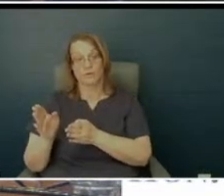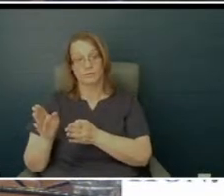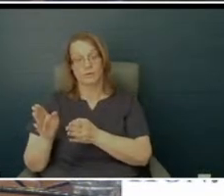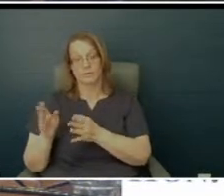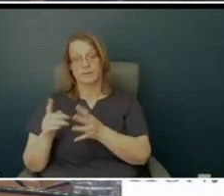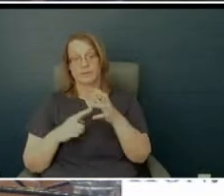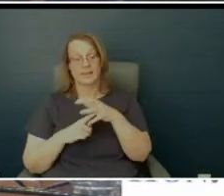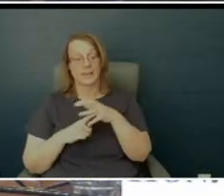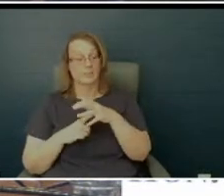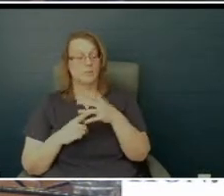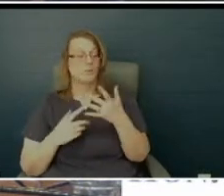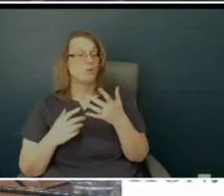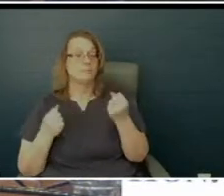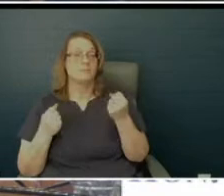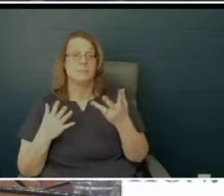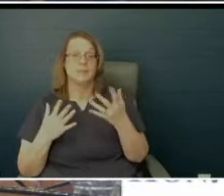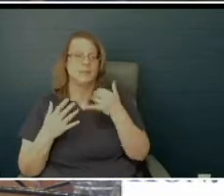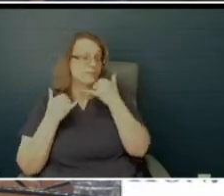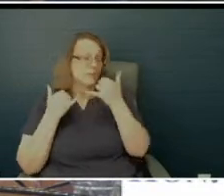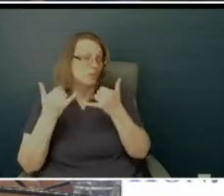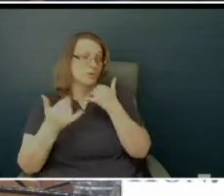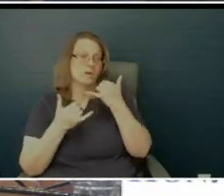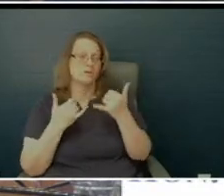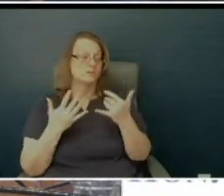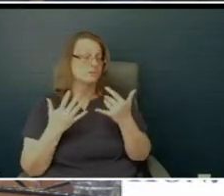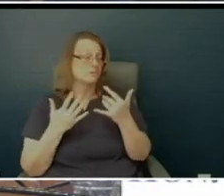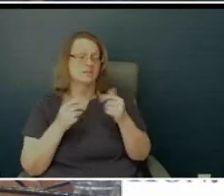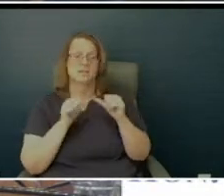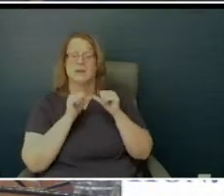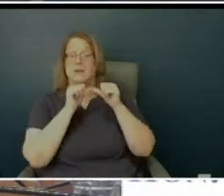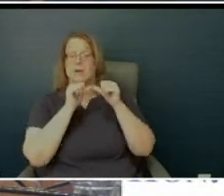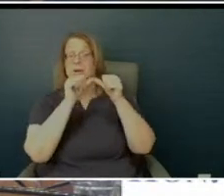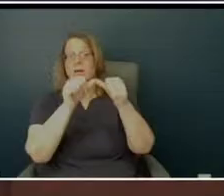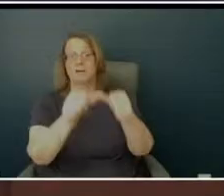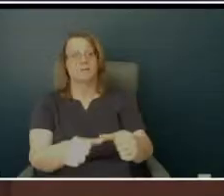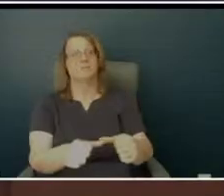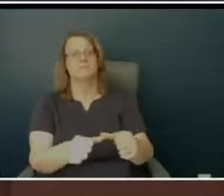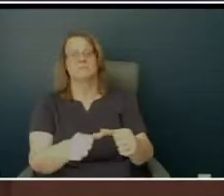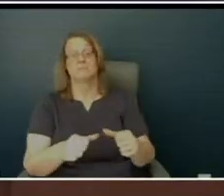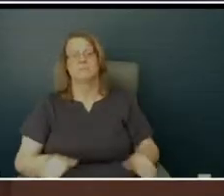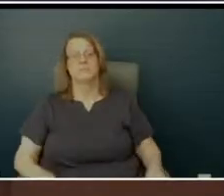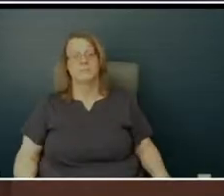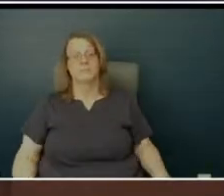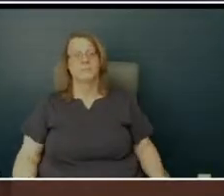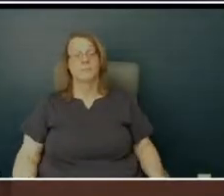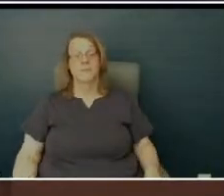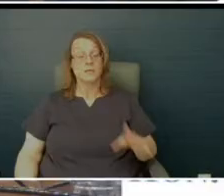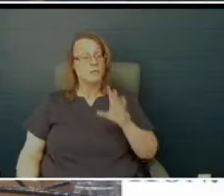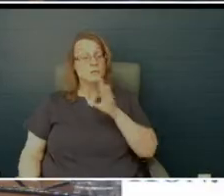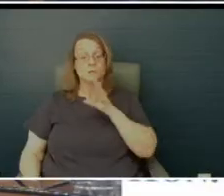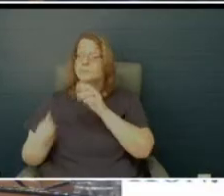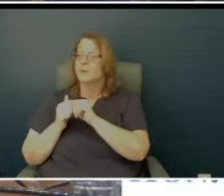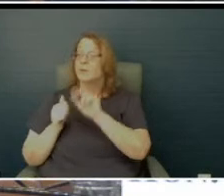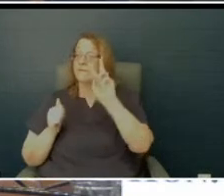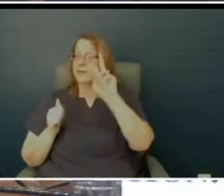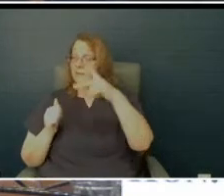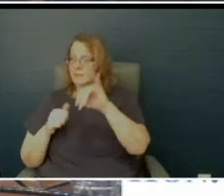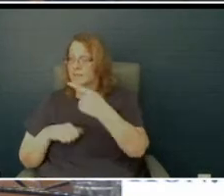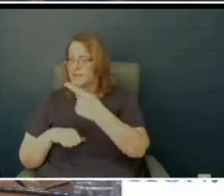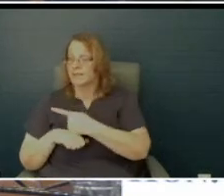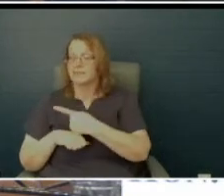of calls. As I say, it was more or less nonstop all afternoon. Did you speak to the vice president that day? Yes,